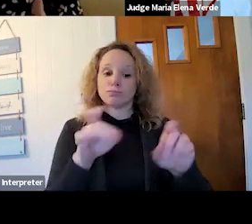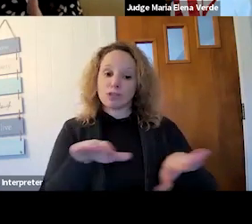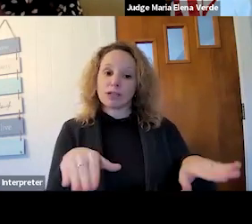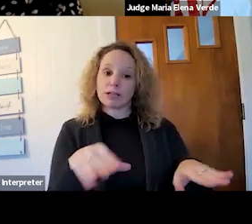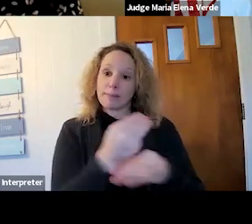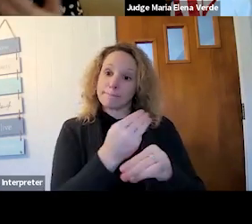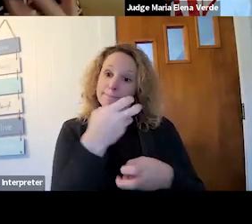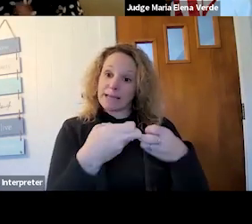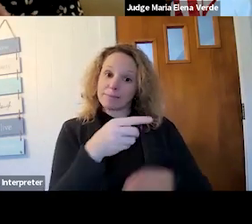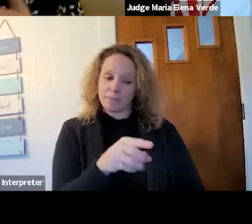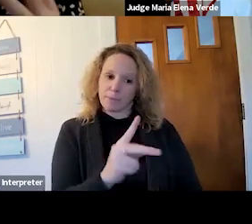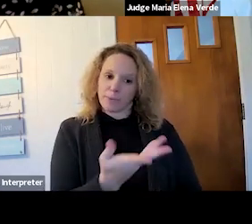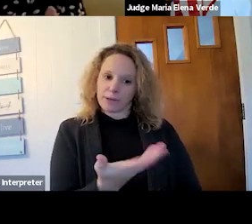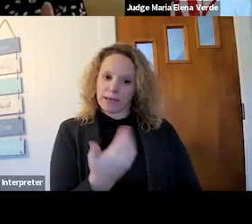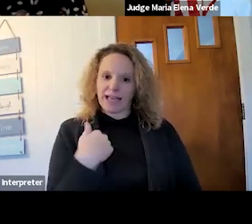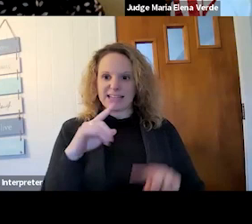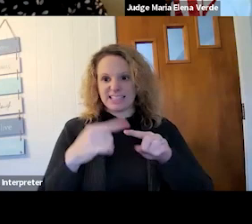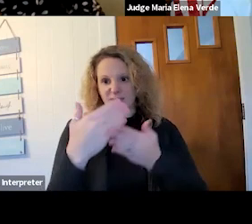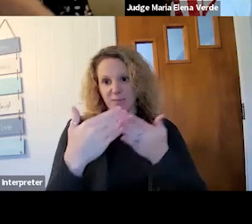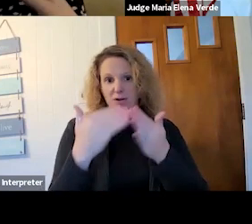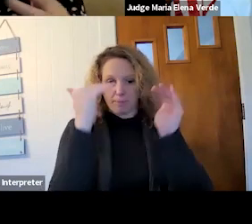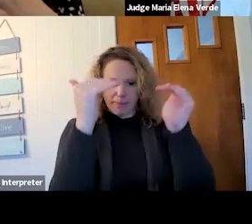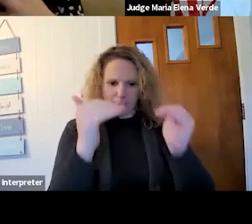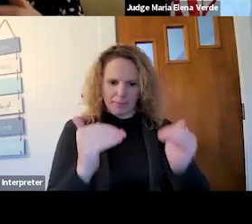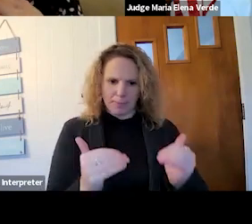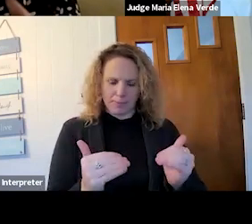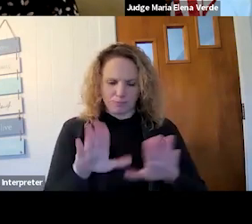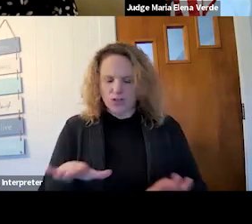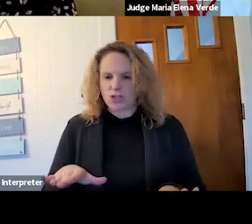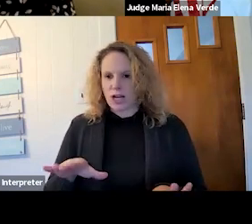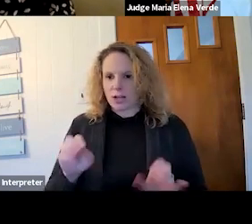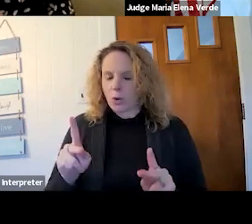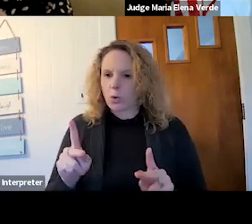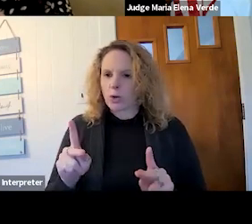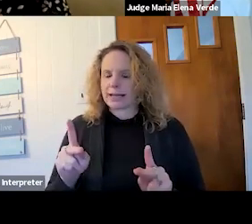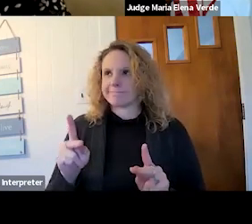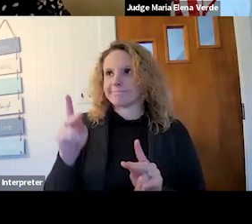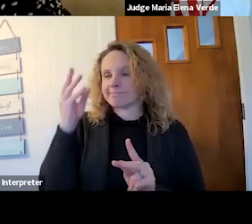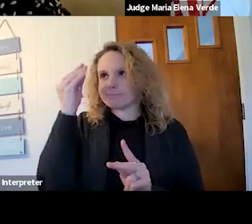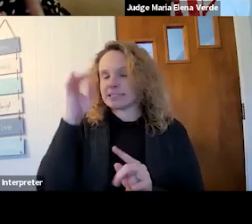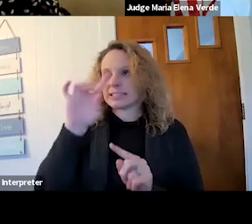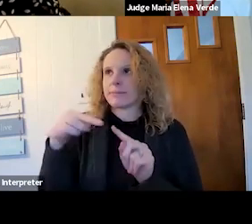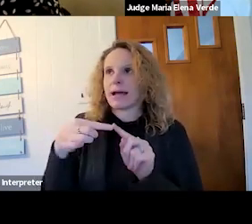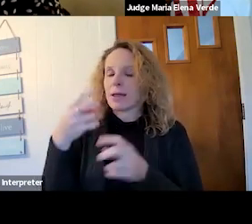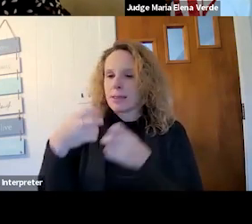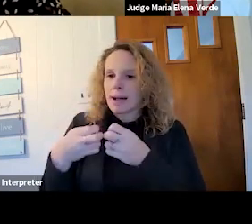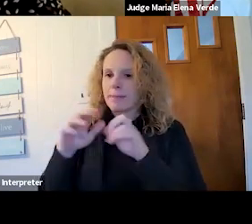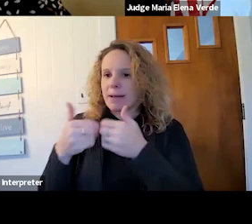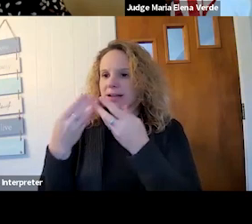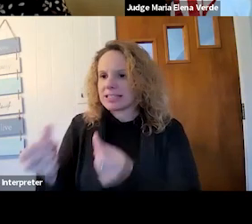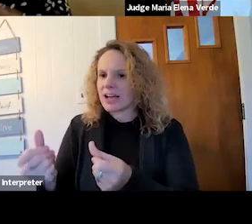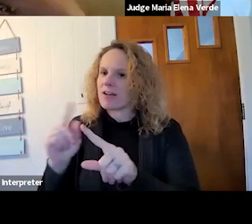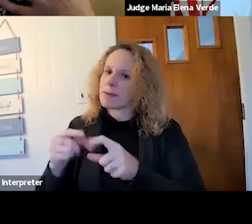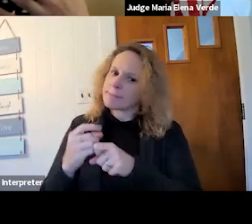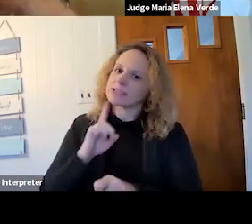math problem, it often has multiple steps. And that child has to keep those steps in mind while working through the problem to get to the final